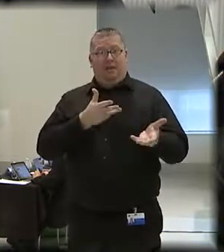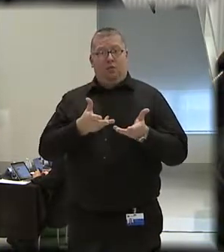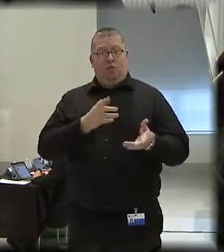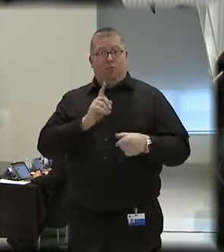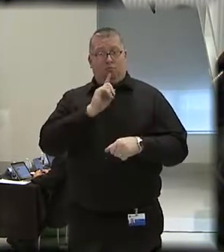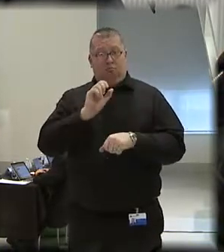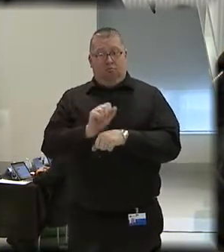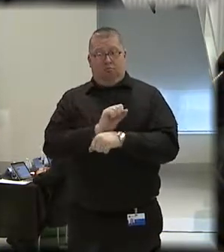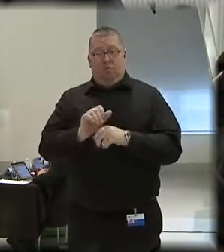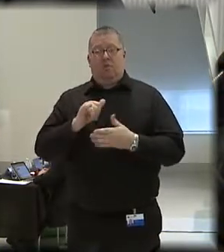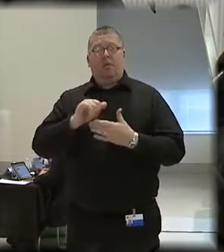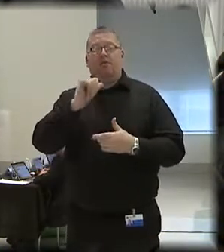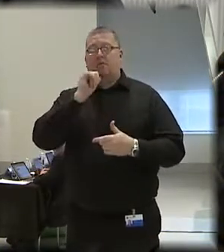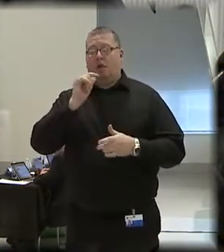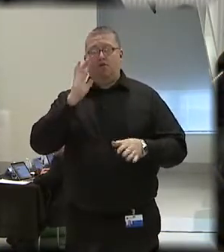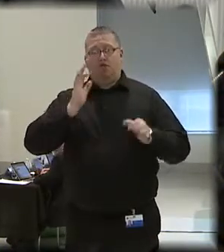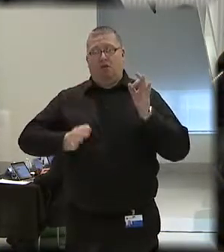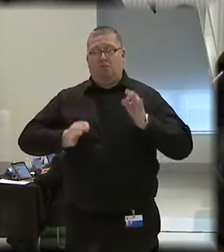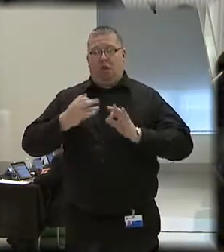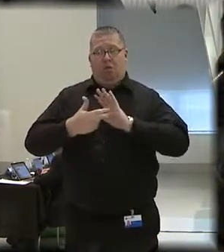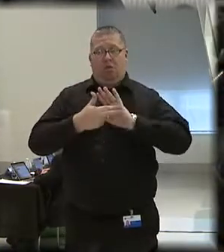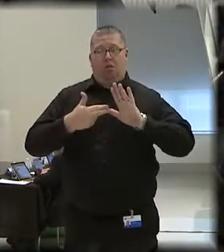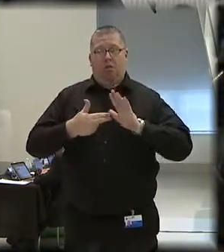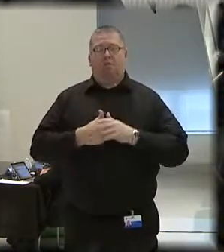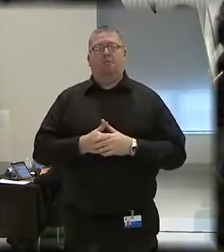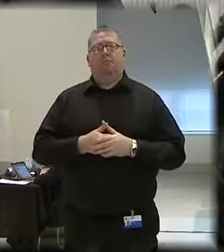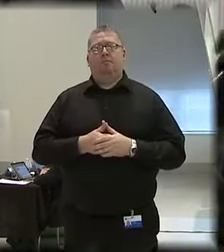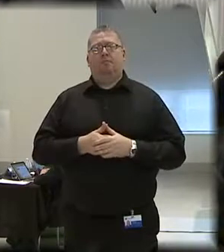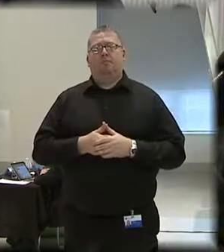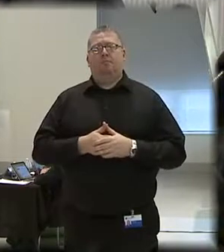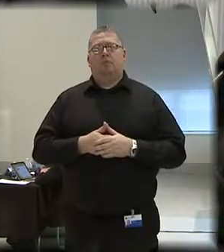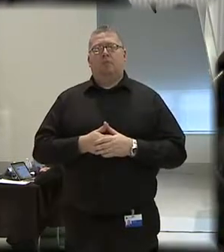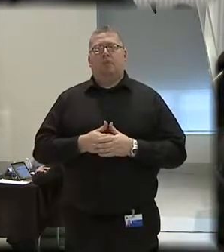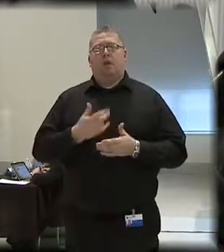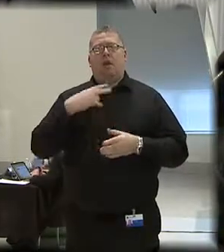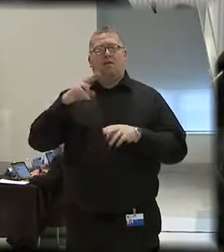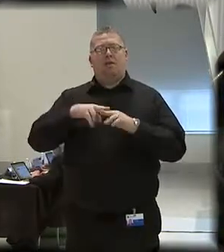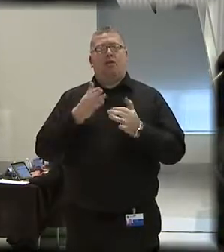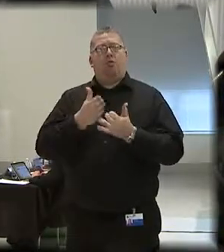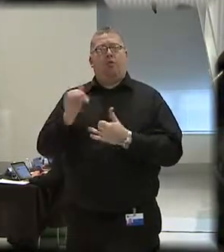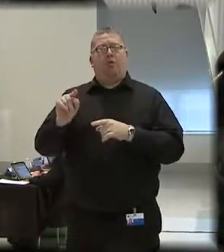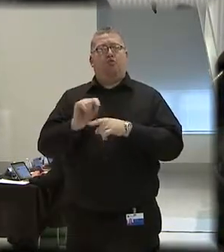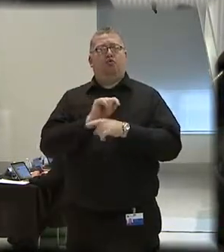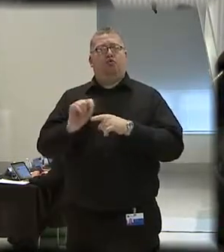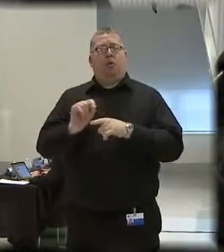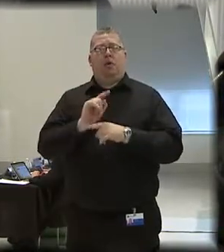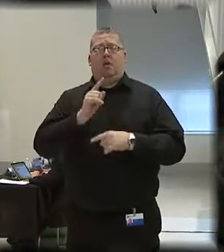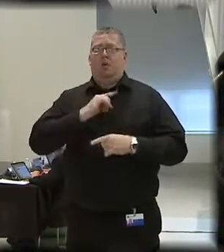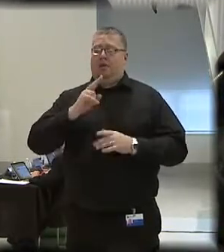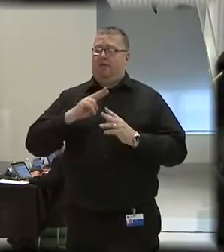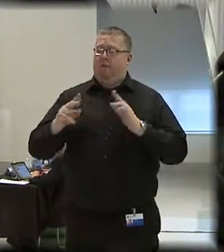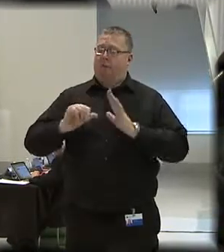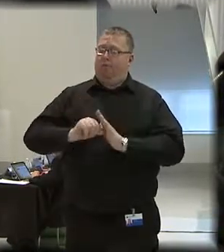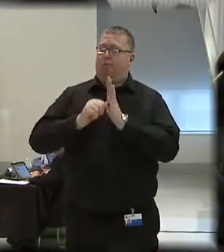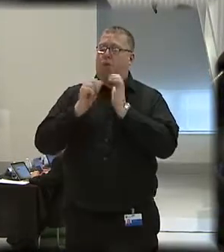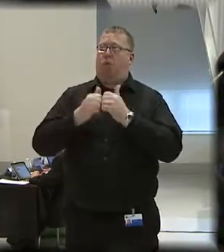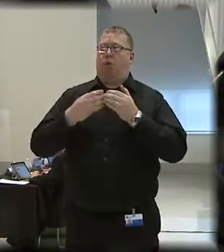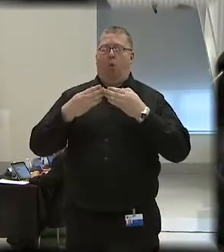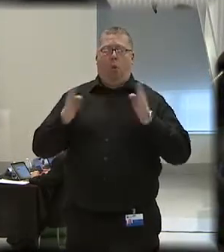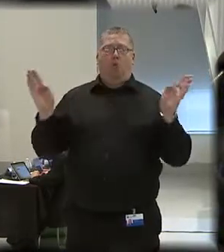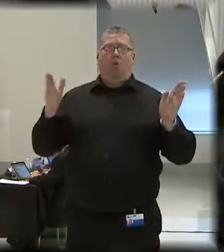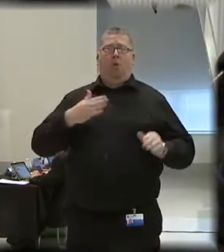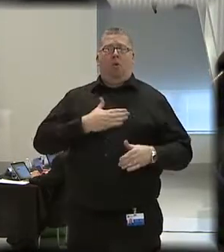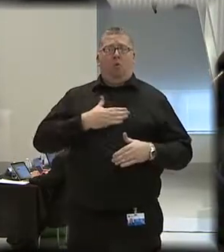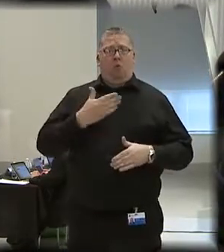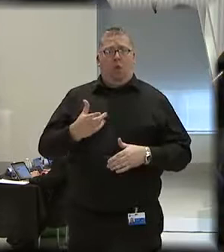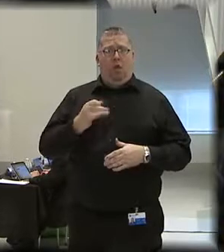is non-judgmental, it's non-blaming, and I've sat through these training sessions and incredibly impressed with the openness and the willingness